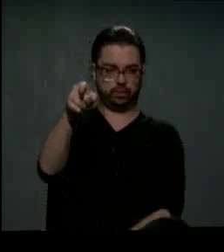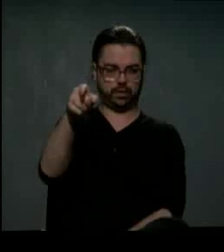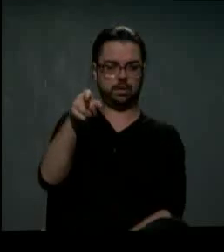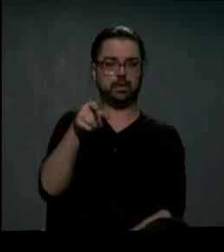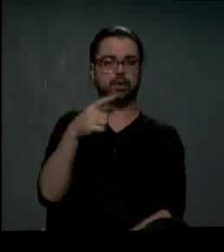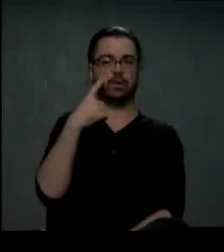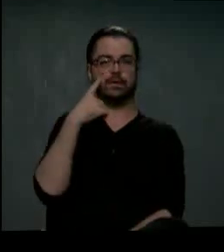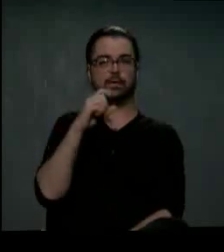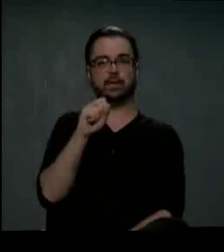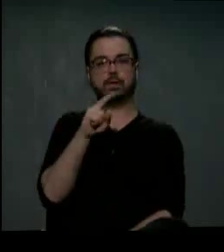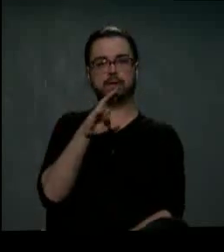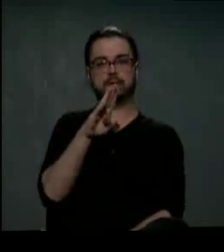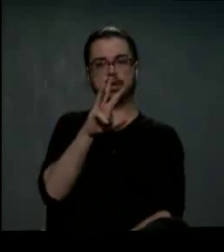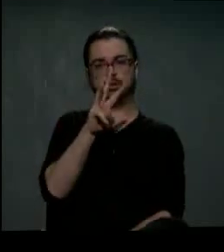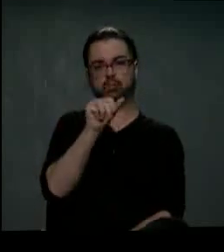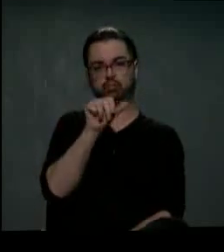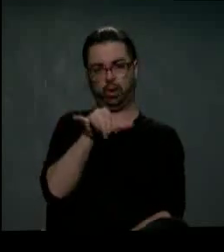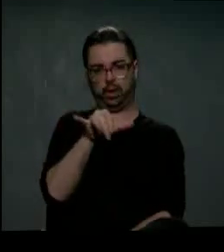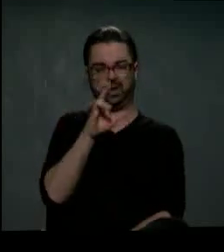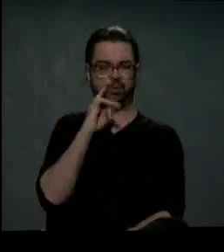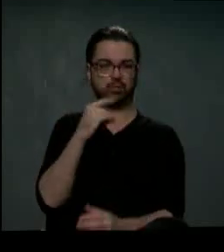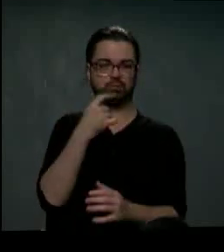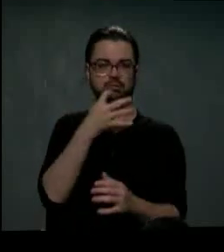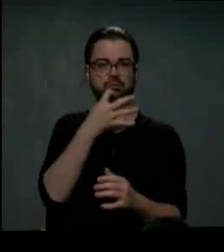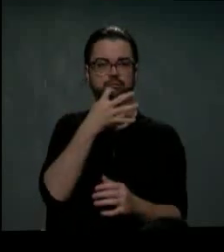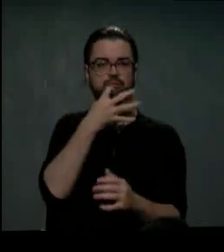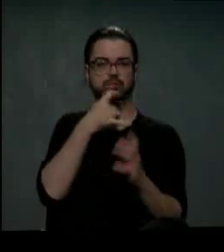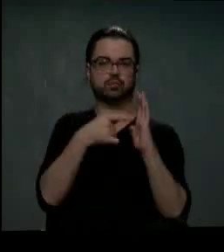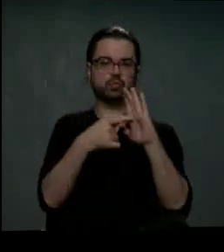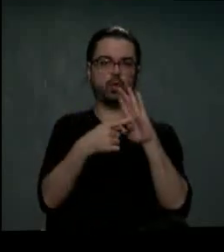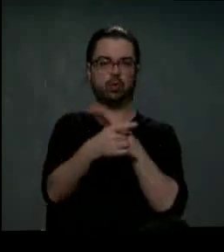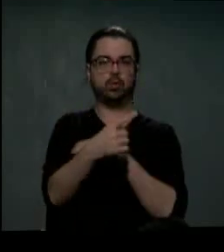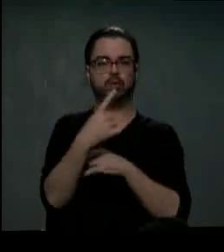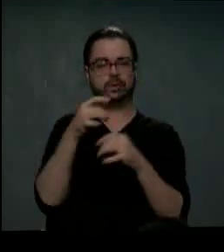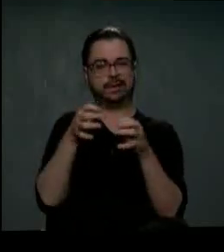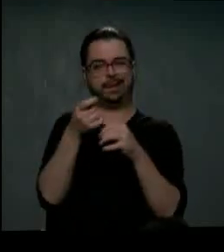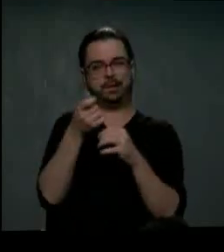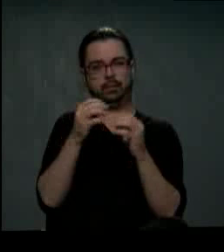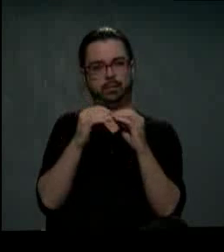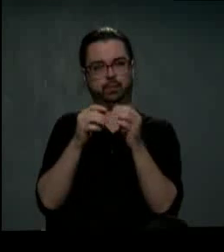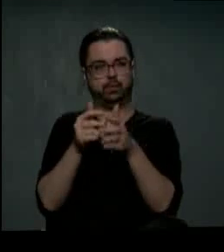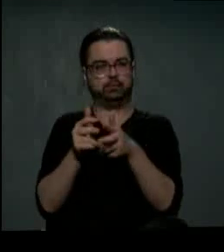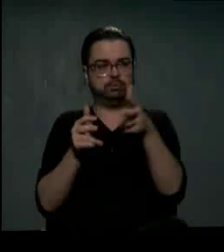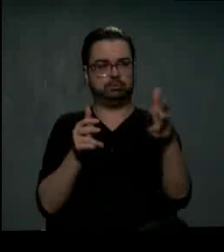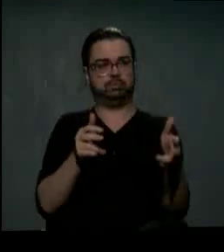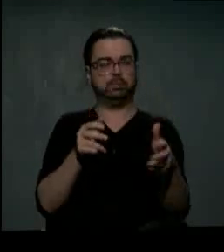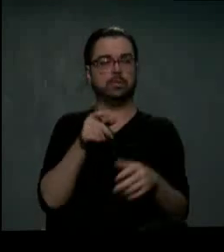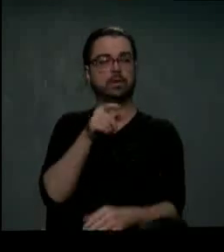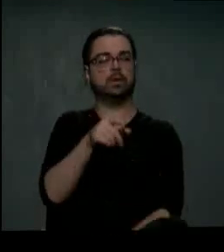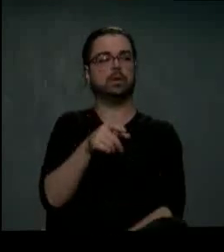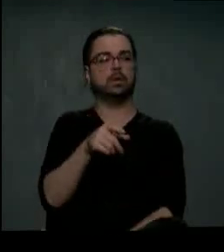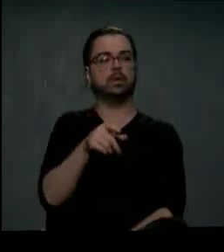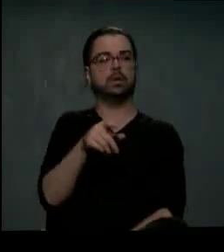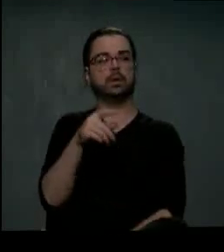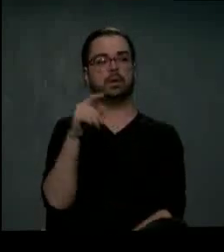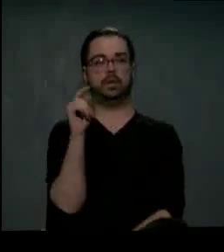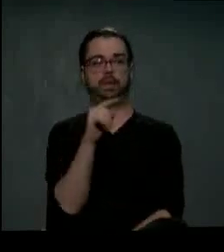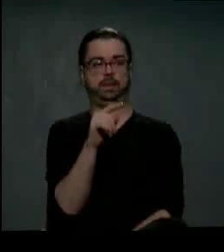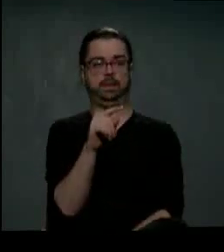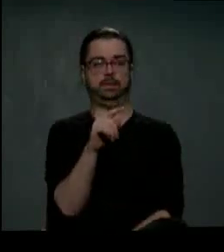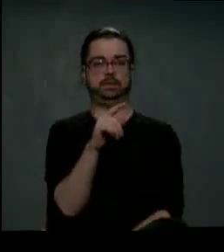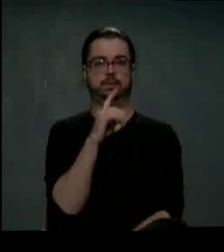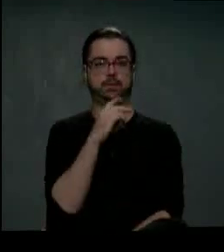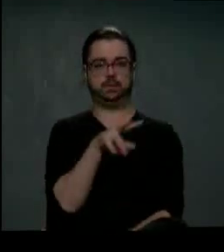the subway that we're going to look at in just a minute, that's a little bit further down the street. This is looking at